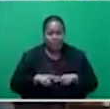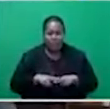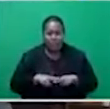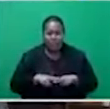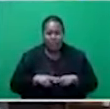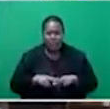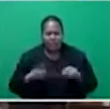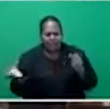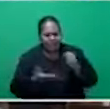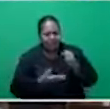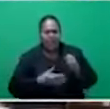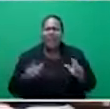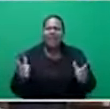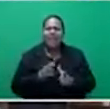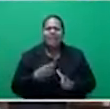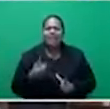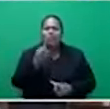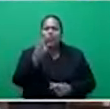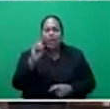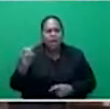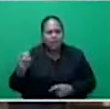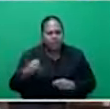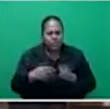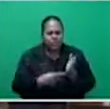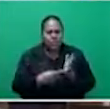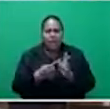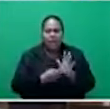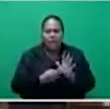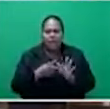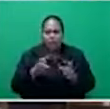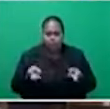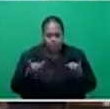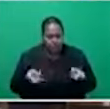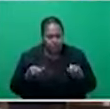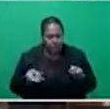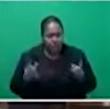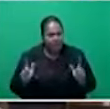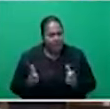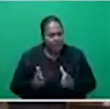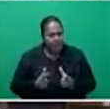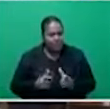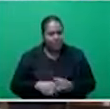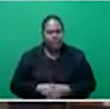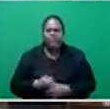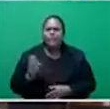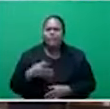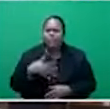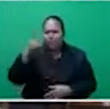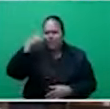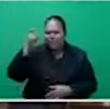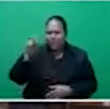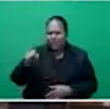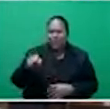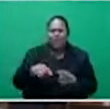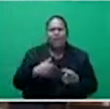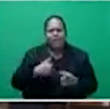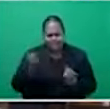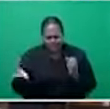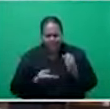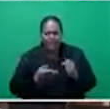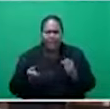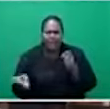100 tons, sir. Cut less than 100 tons. So, assuming that I cut 50 tons of sugar, that means my gross